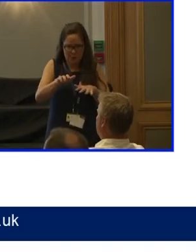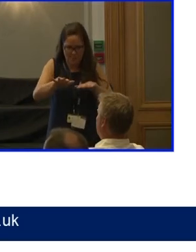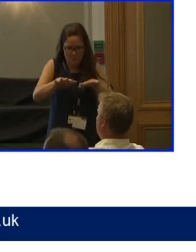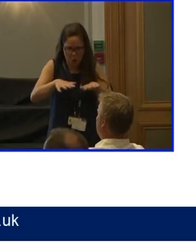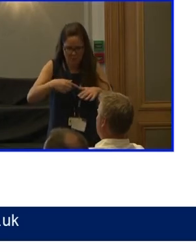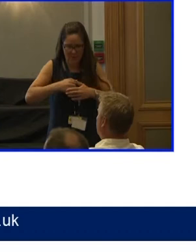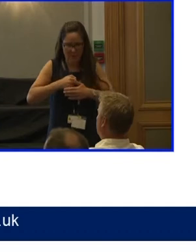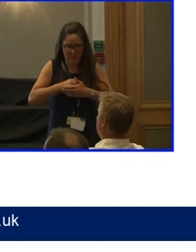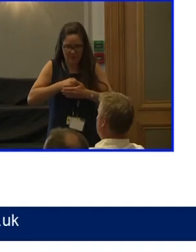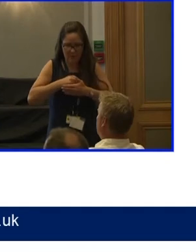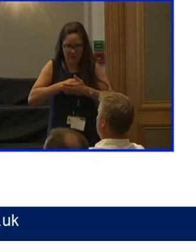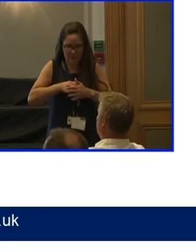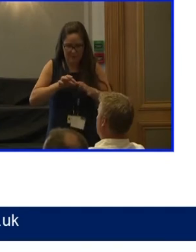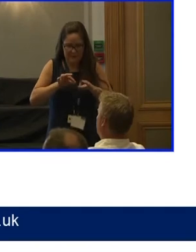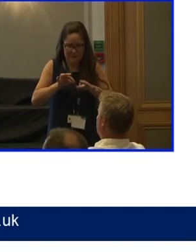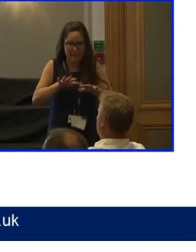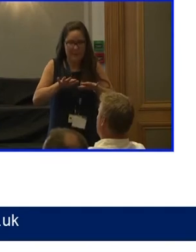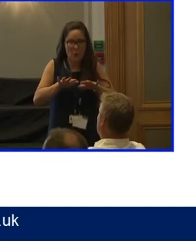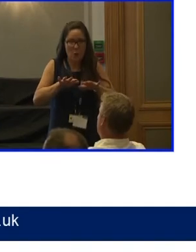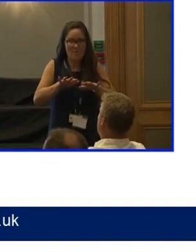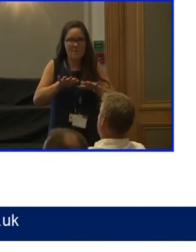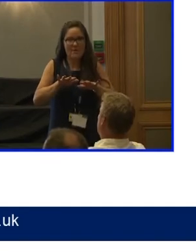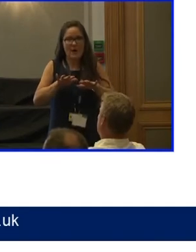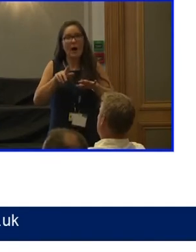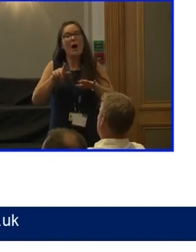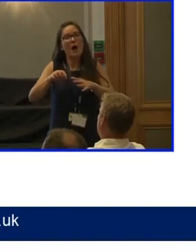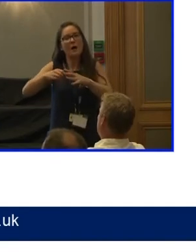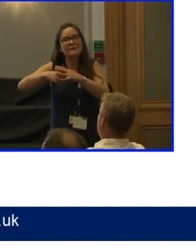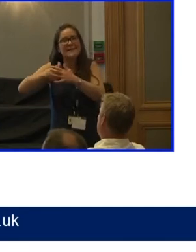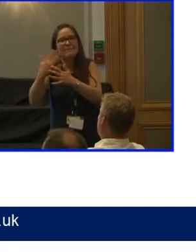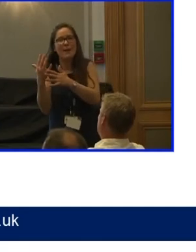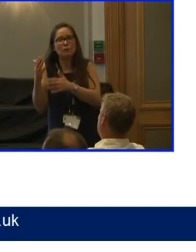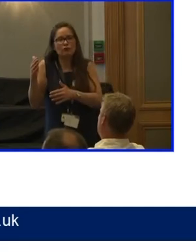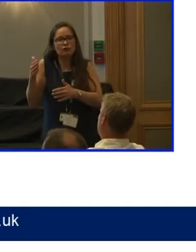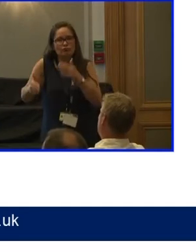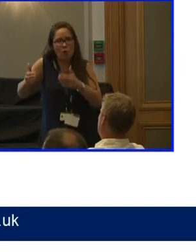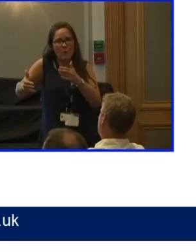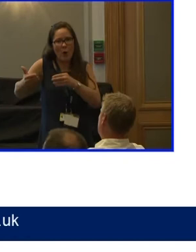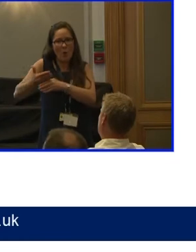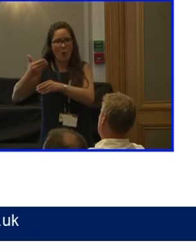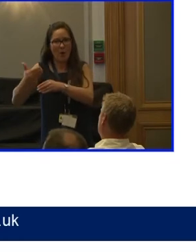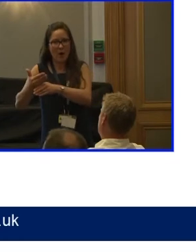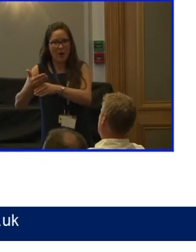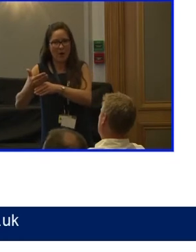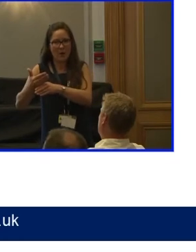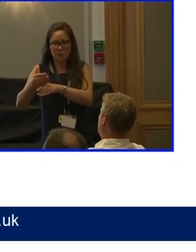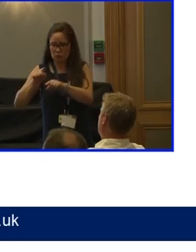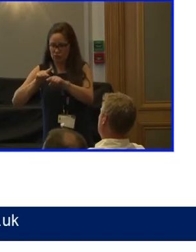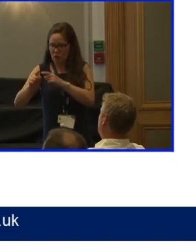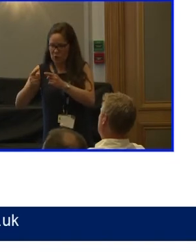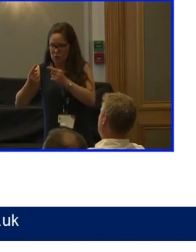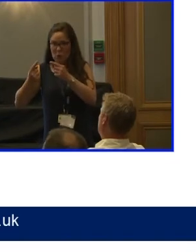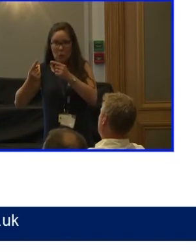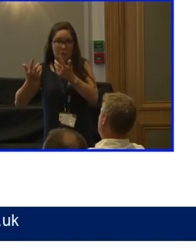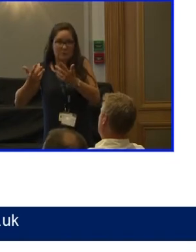kind of work has led to innovation in developing robotics and trying to integrate that within eye